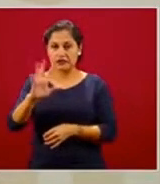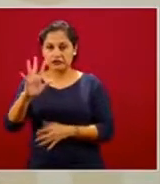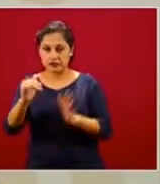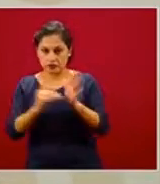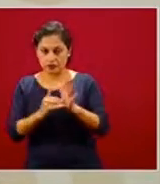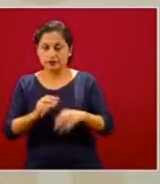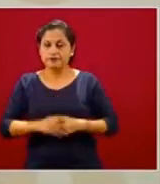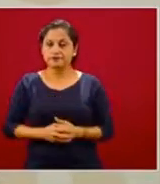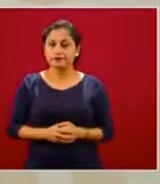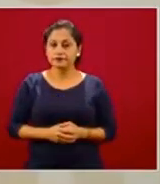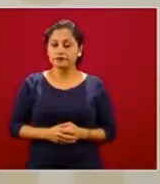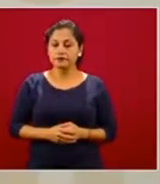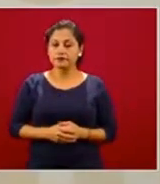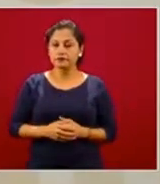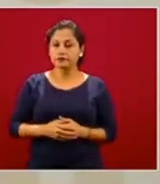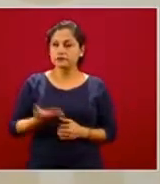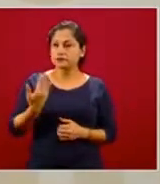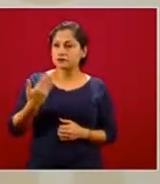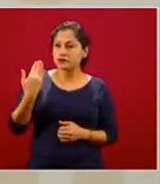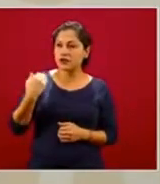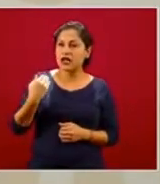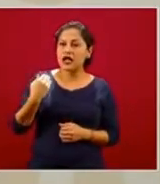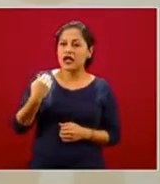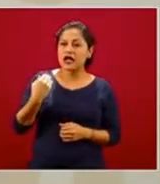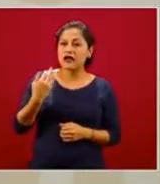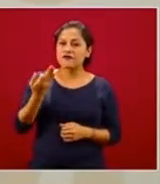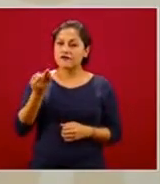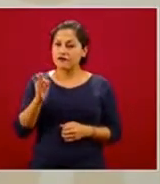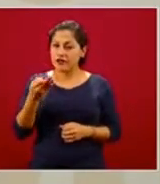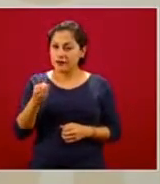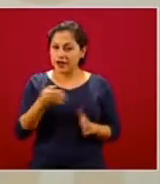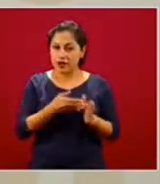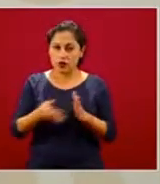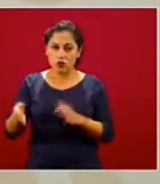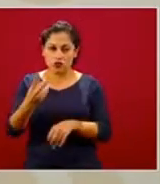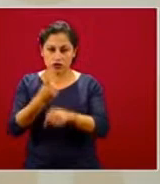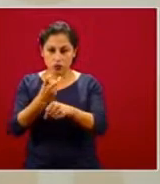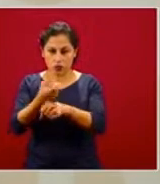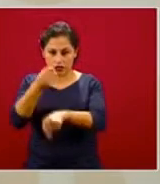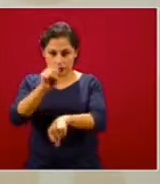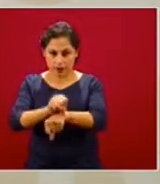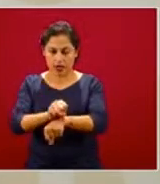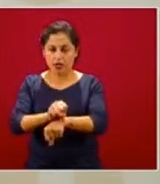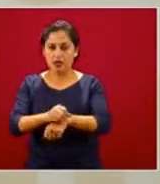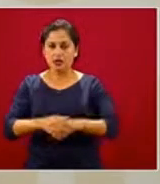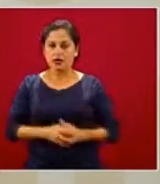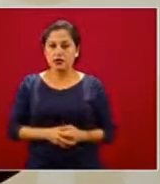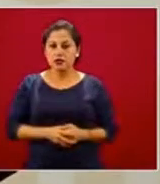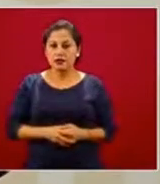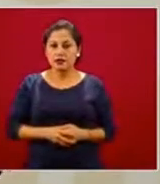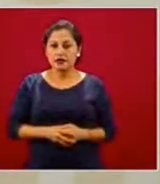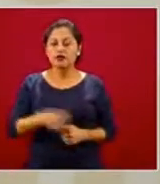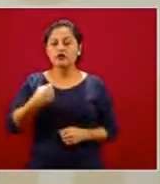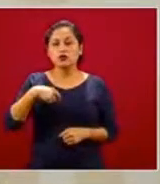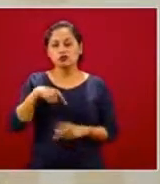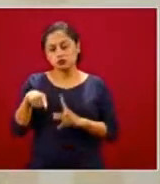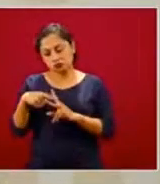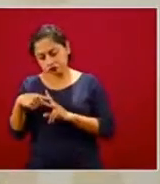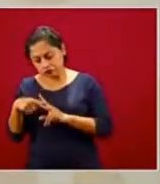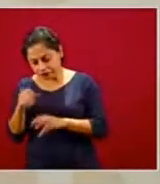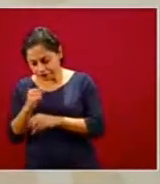35,000. Yeah. la segunda semana de febrero, In the second week of hicimos una February, primera we made an estimación initial de la estimate carga of esperada the